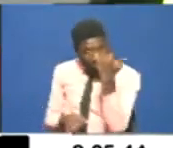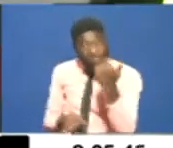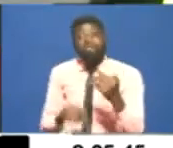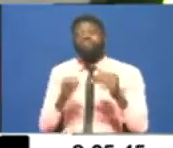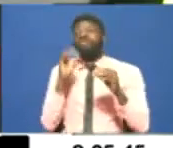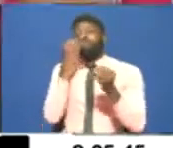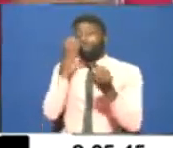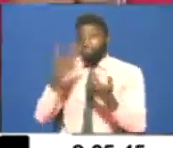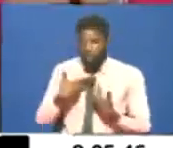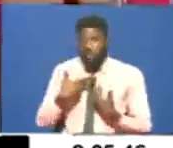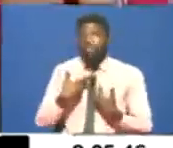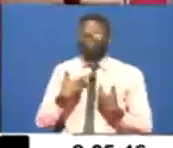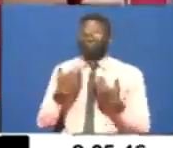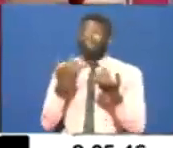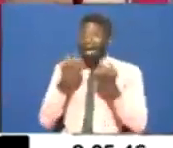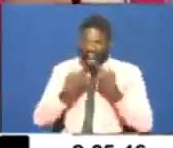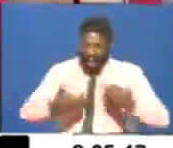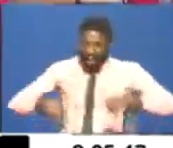day.